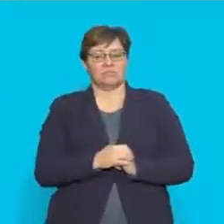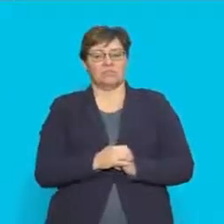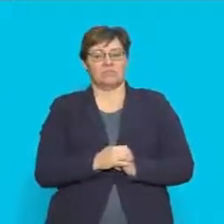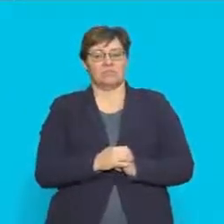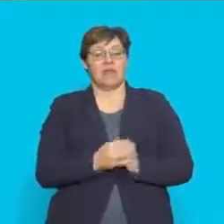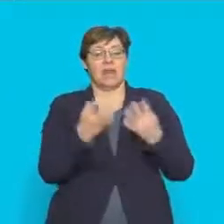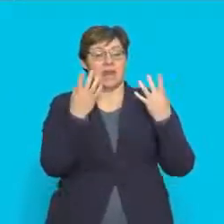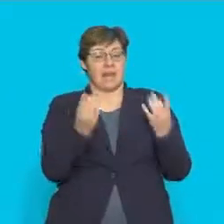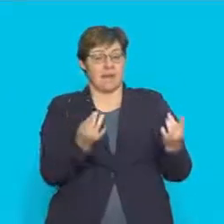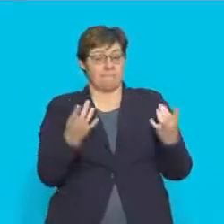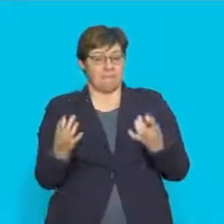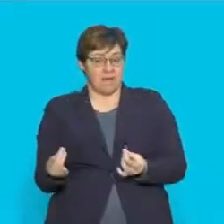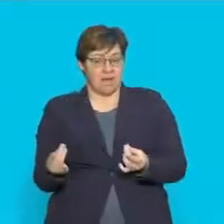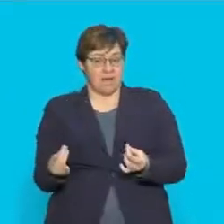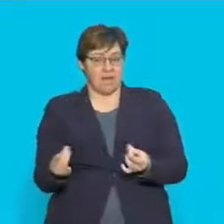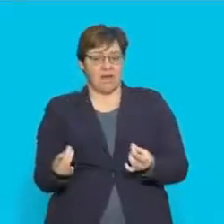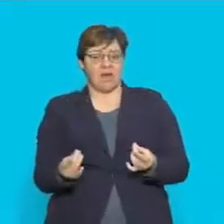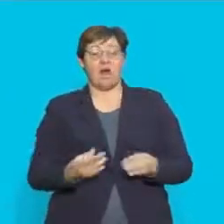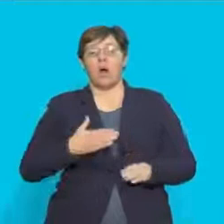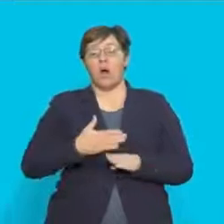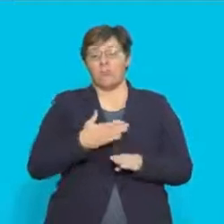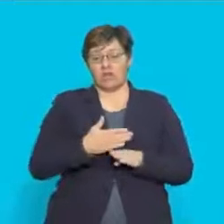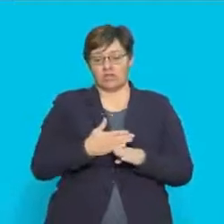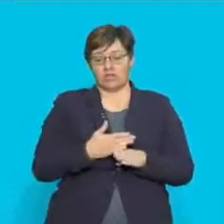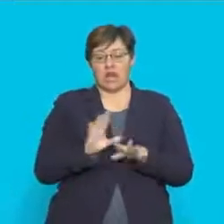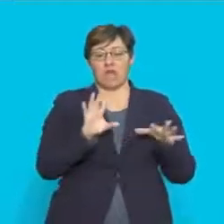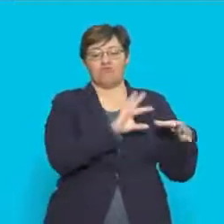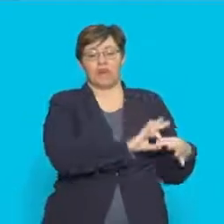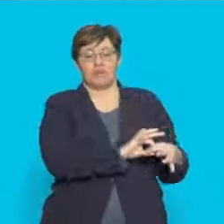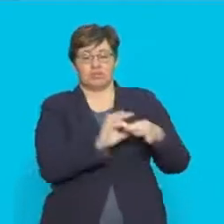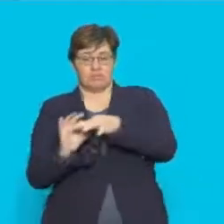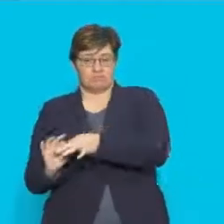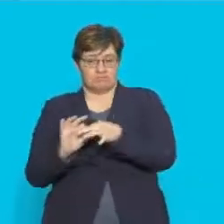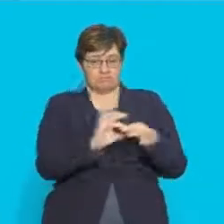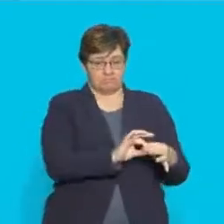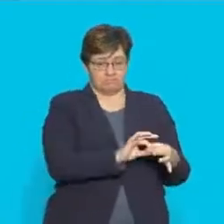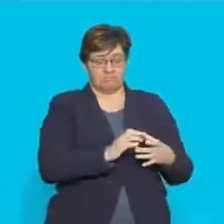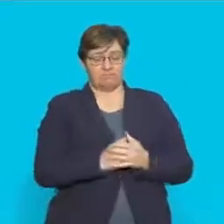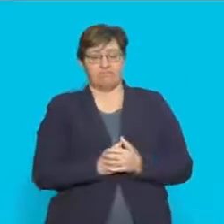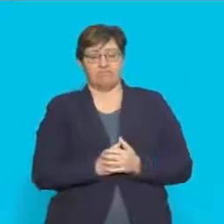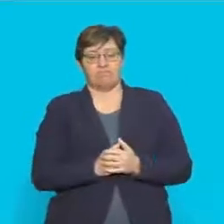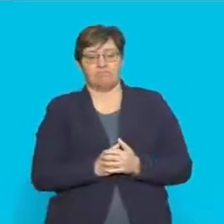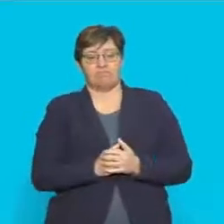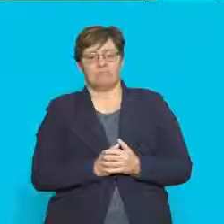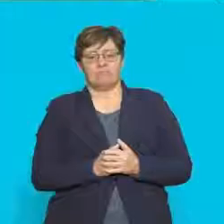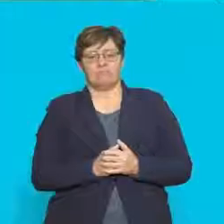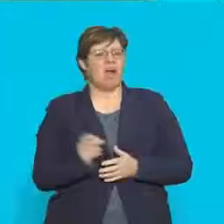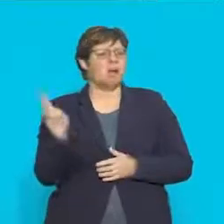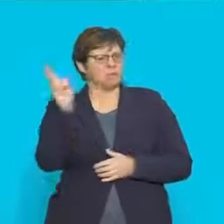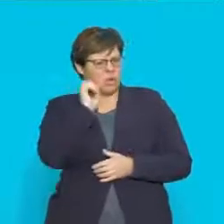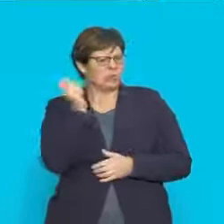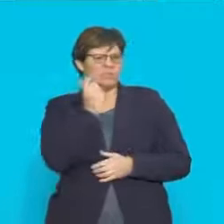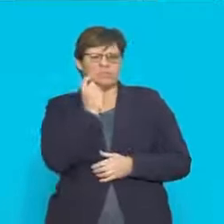are numbers, operations, and relationships. Now, as easy as this sounds,